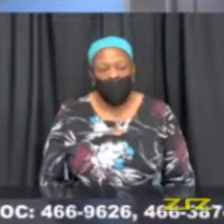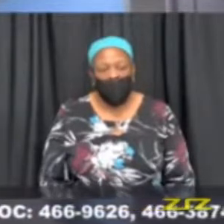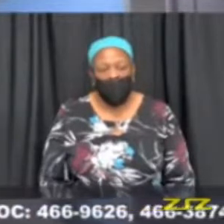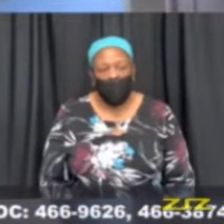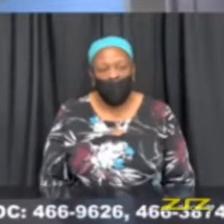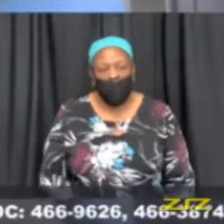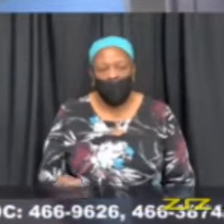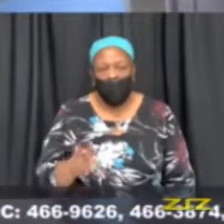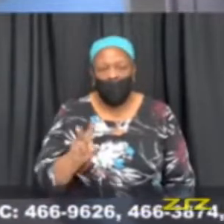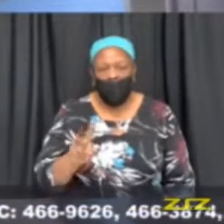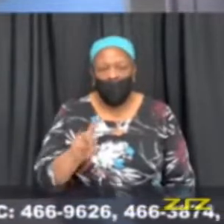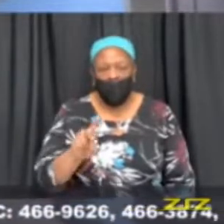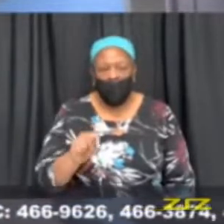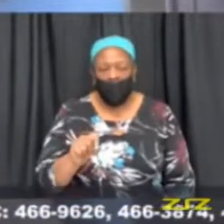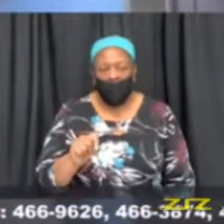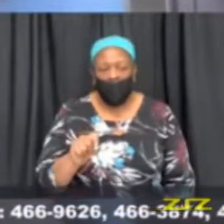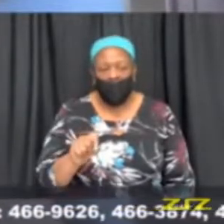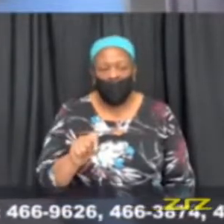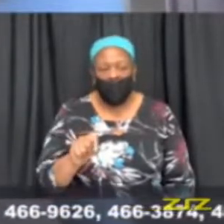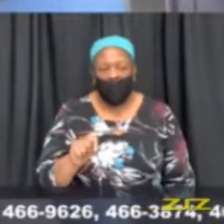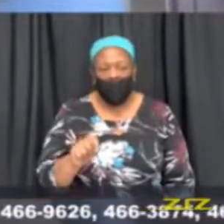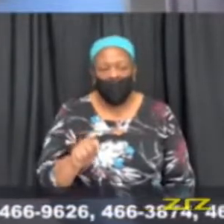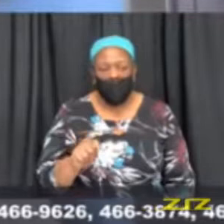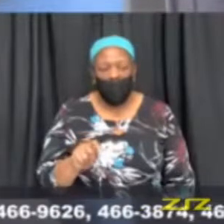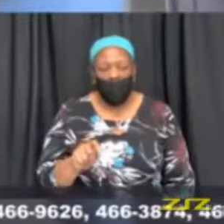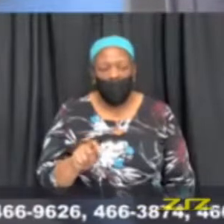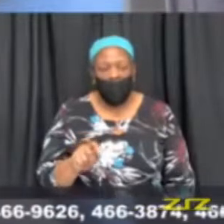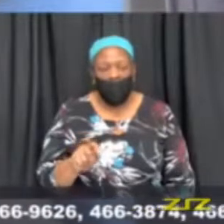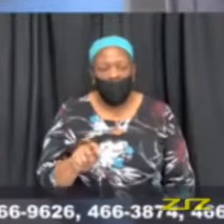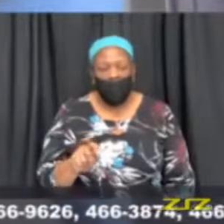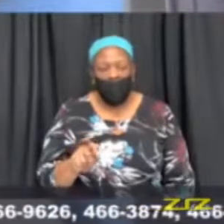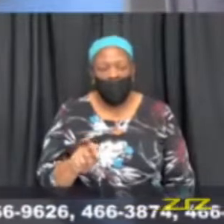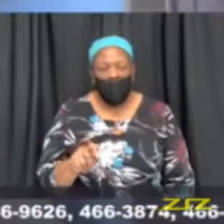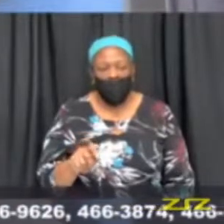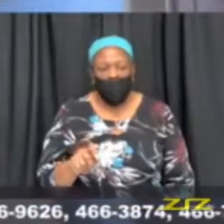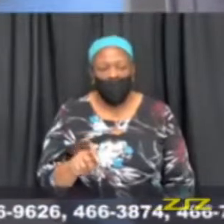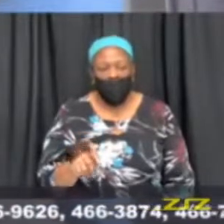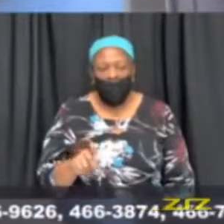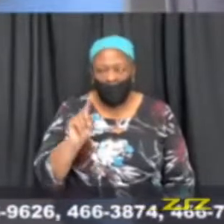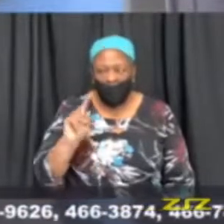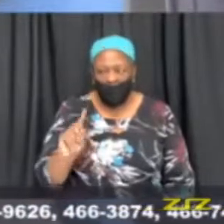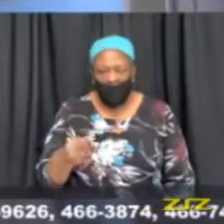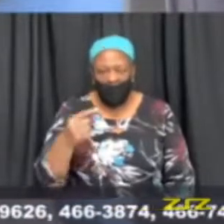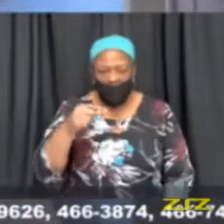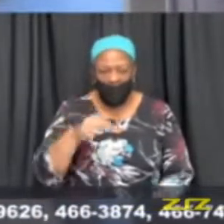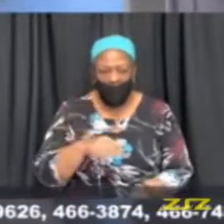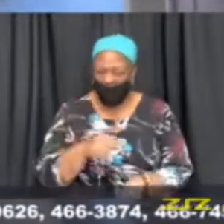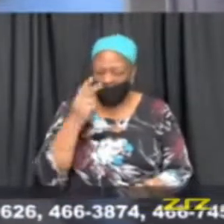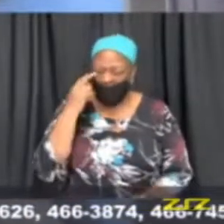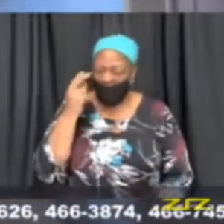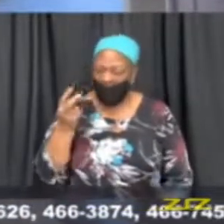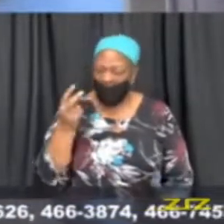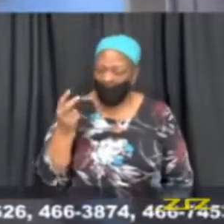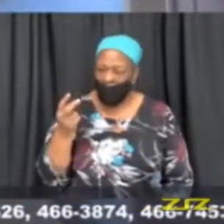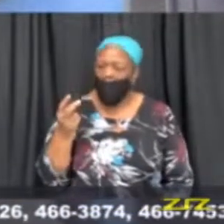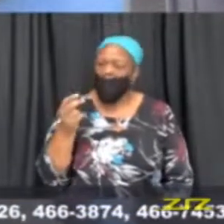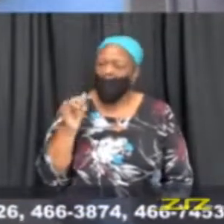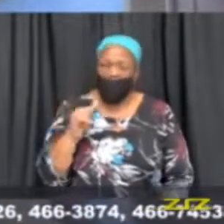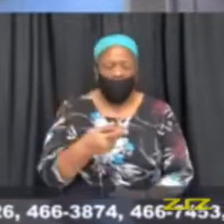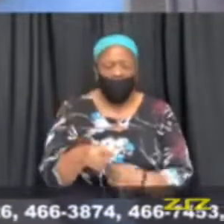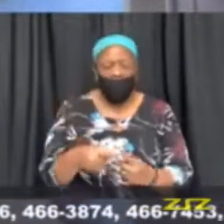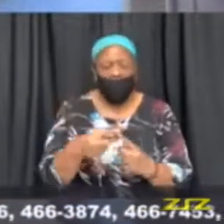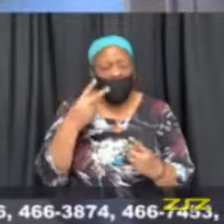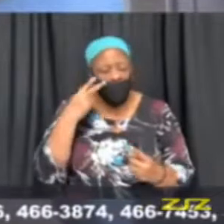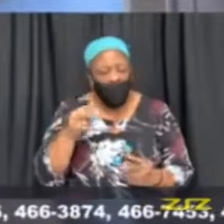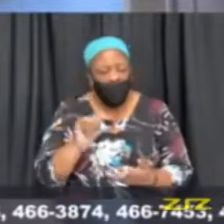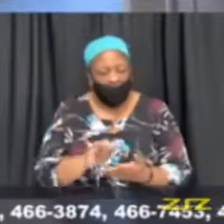tectonic earthquakes. So the volcano tectonic earthquakes, that's the first sign that we would start looking for. And these have